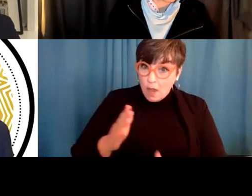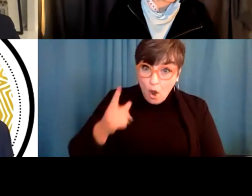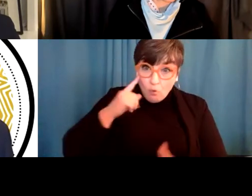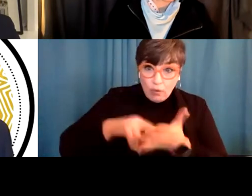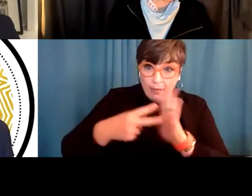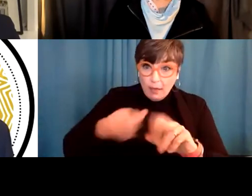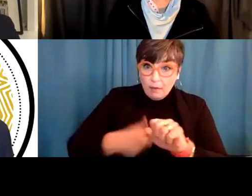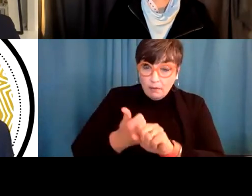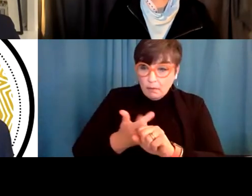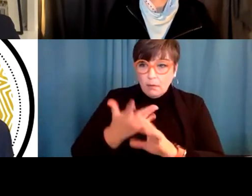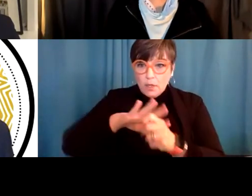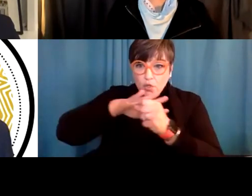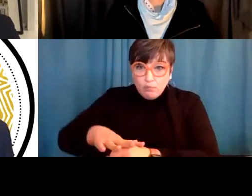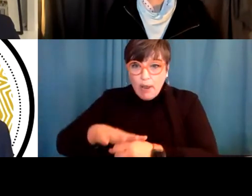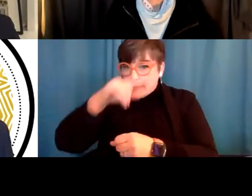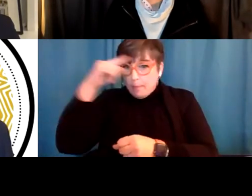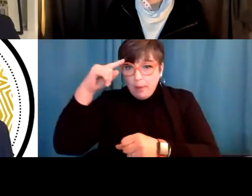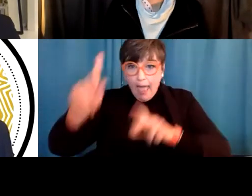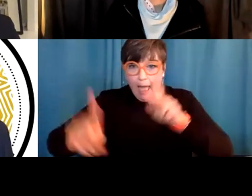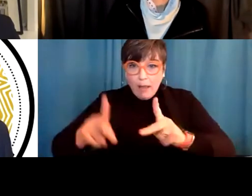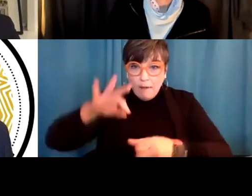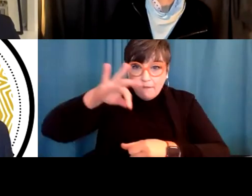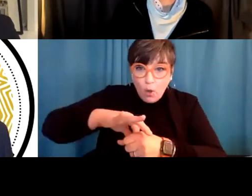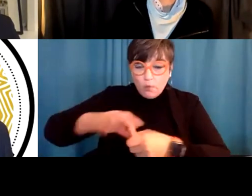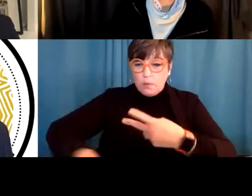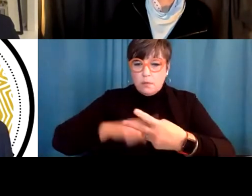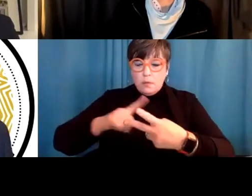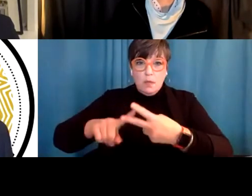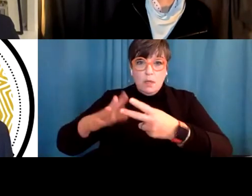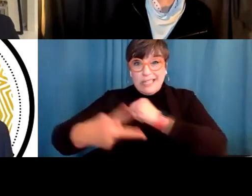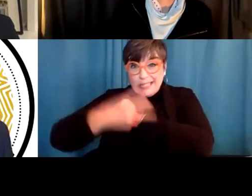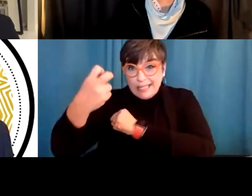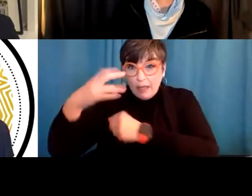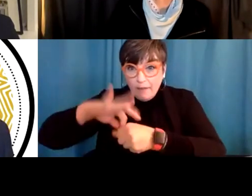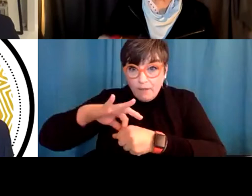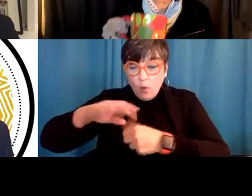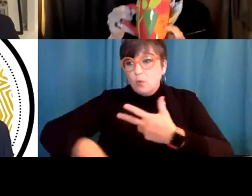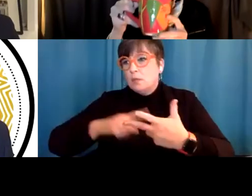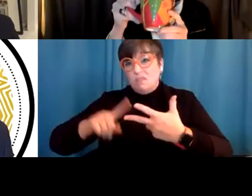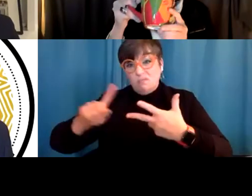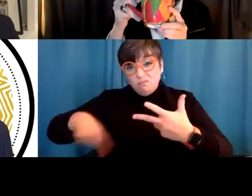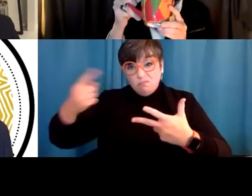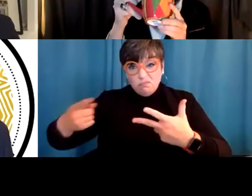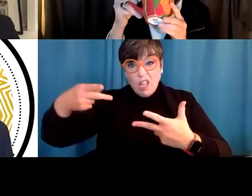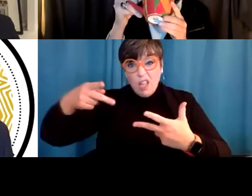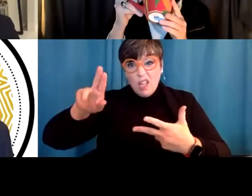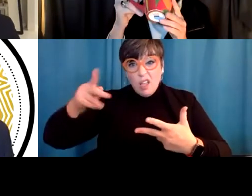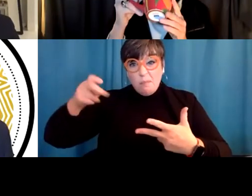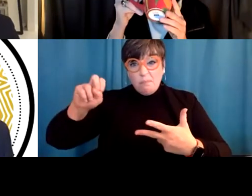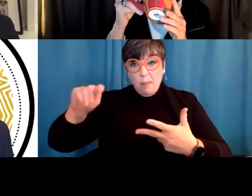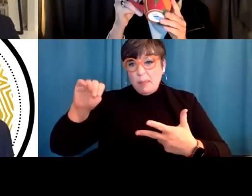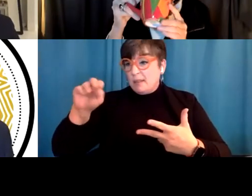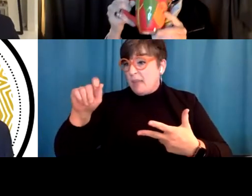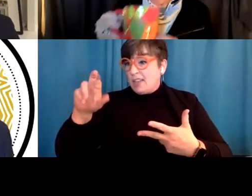vote, revolt if need be? The puppet masters frequently have material economic